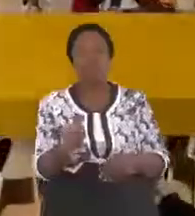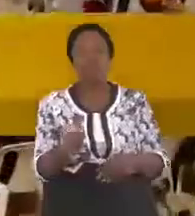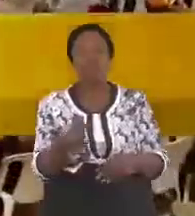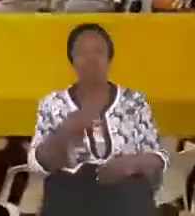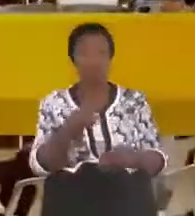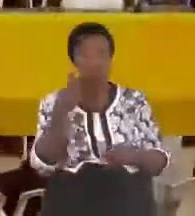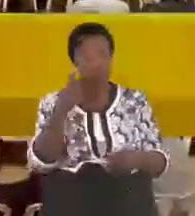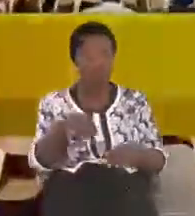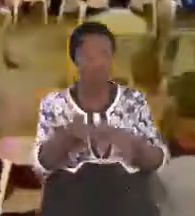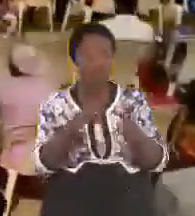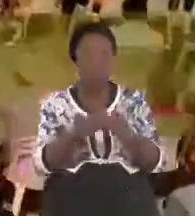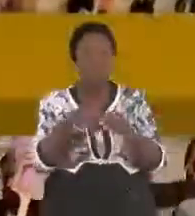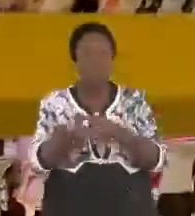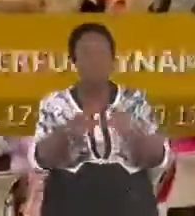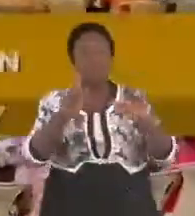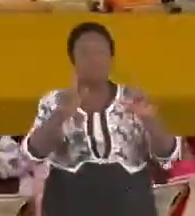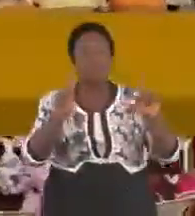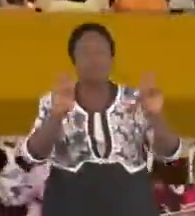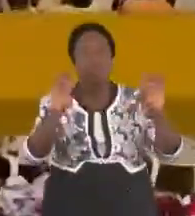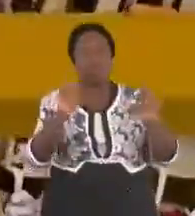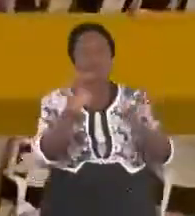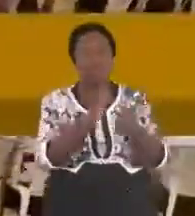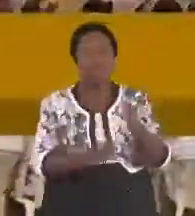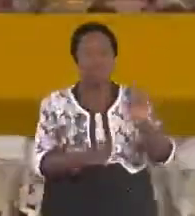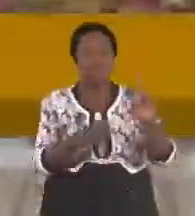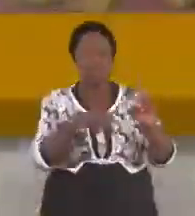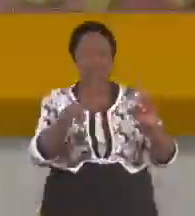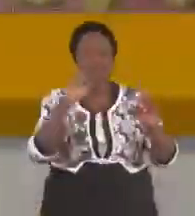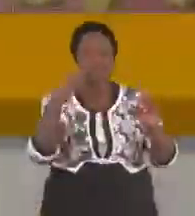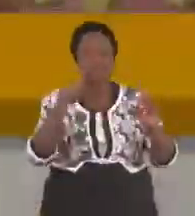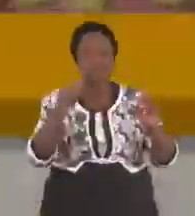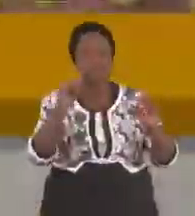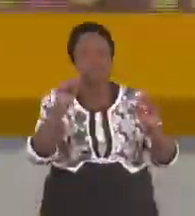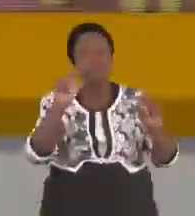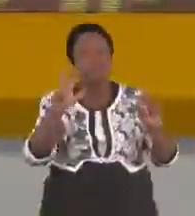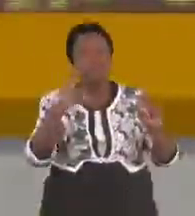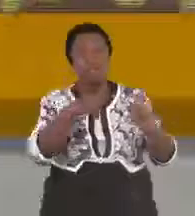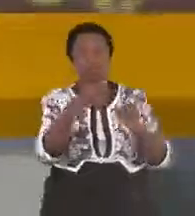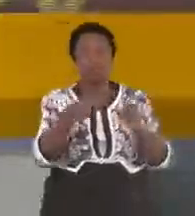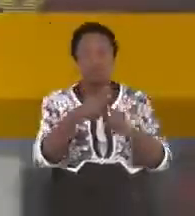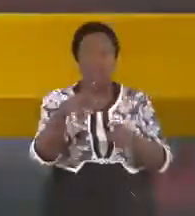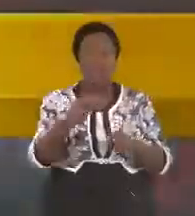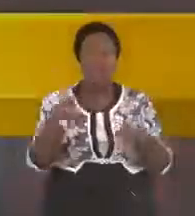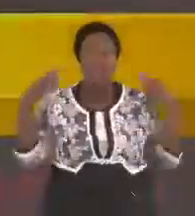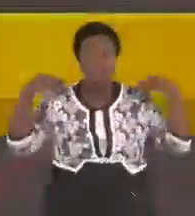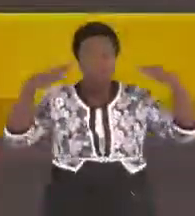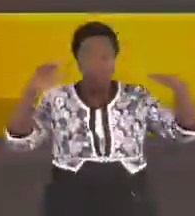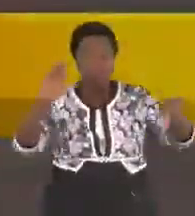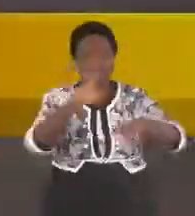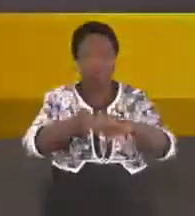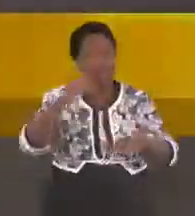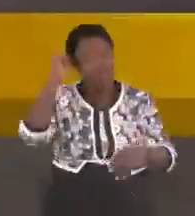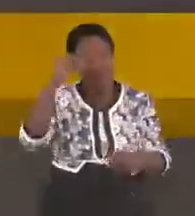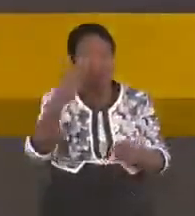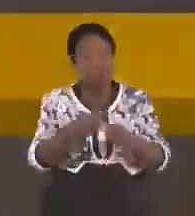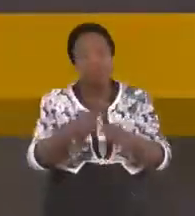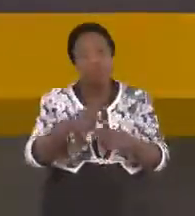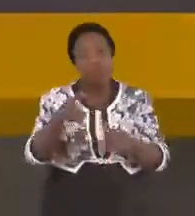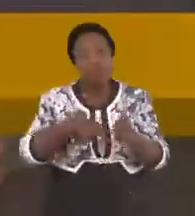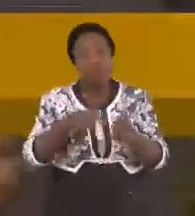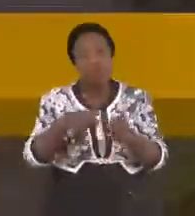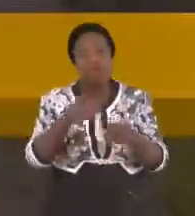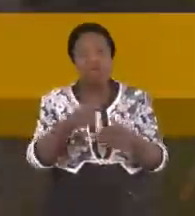verse 13, where the angel mentioned his name. We've read verse 15, where it says, you know,